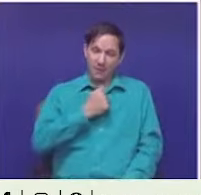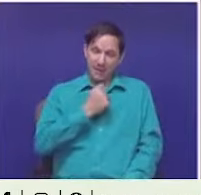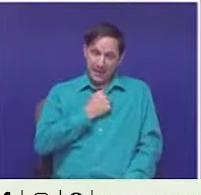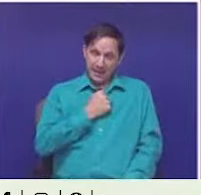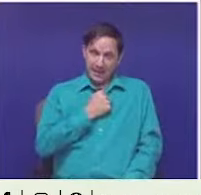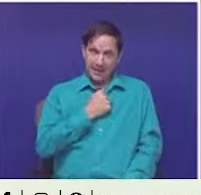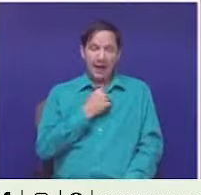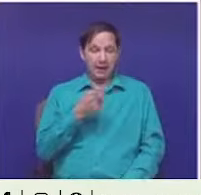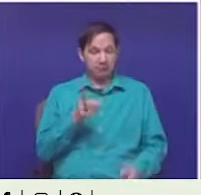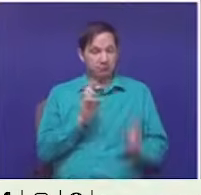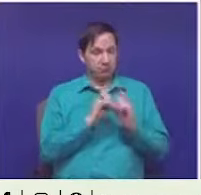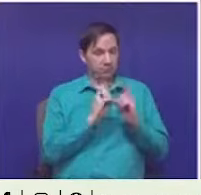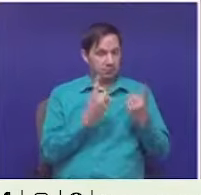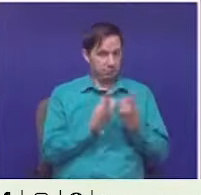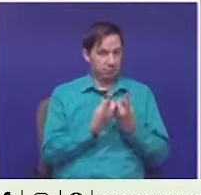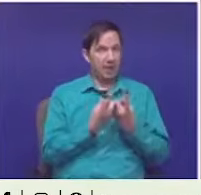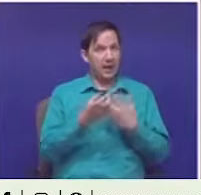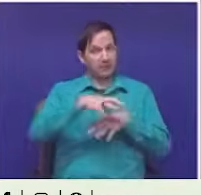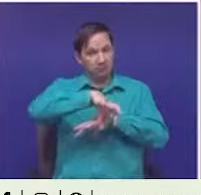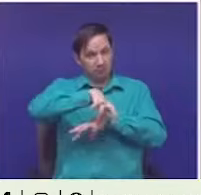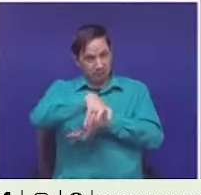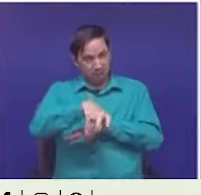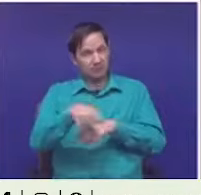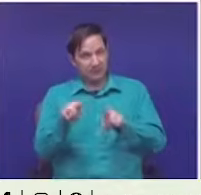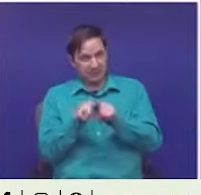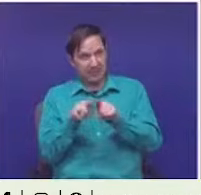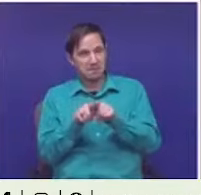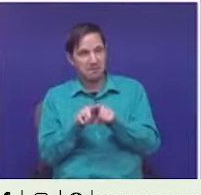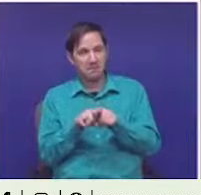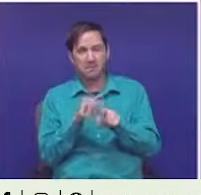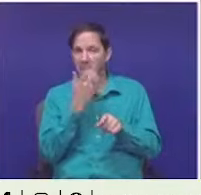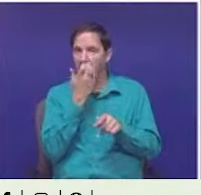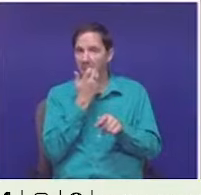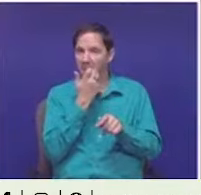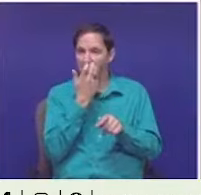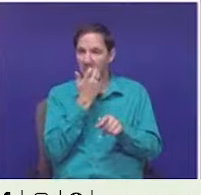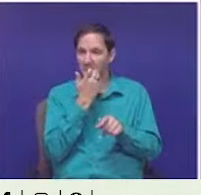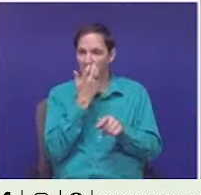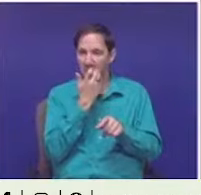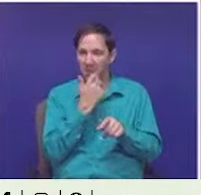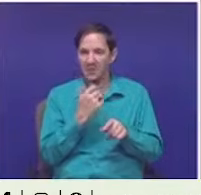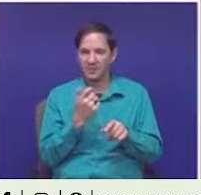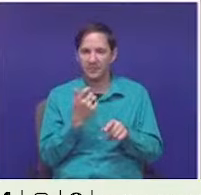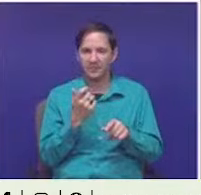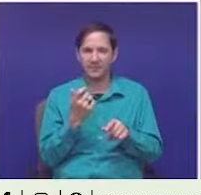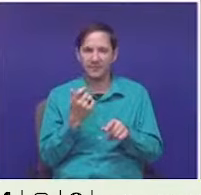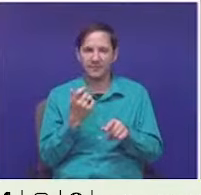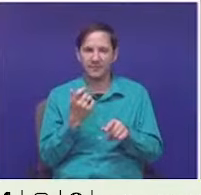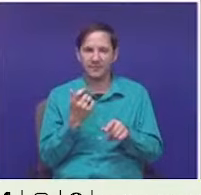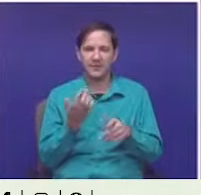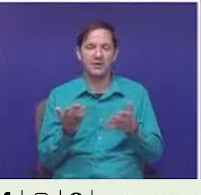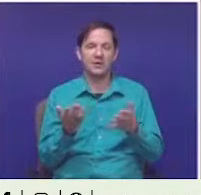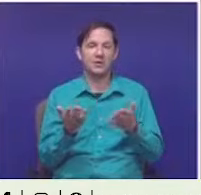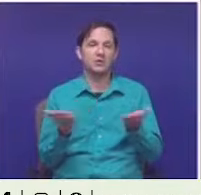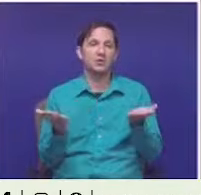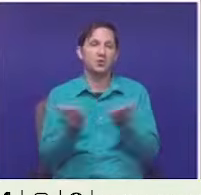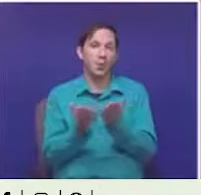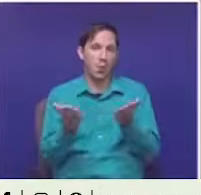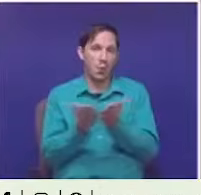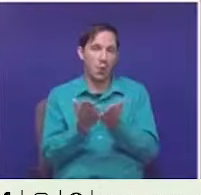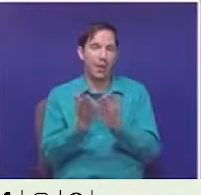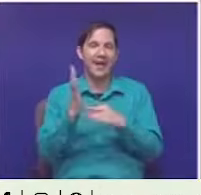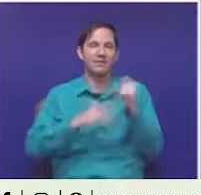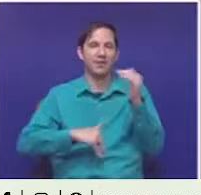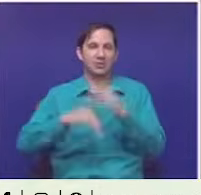for the department and for the provincial education departments. The first point is that the delivery of school infrastructure is primarily